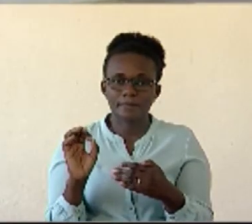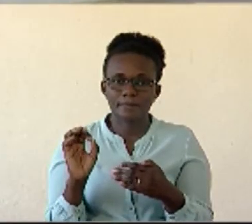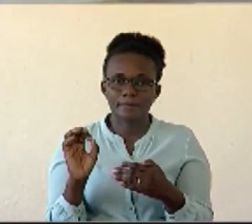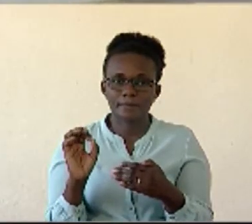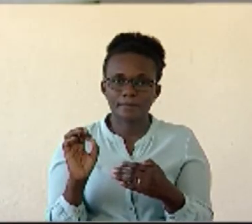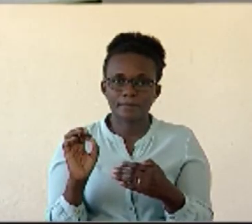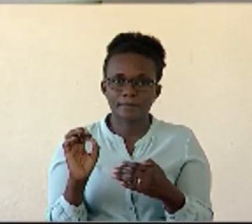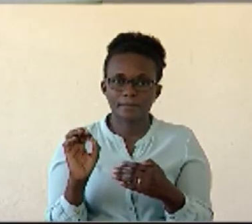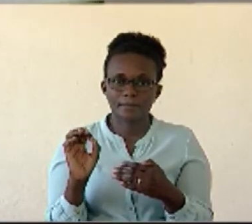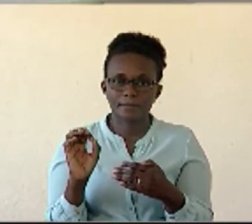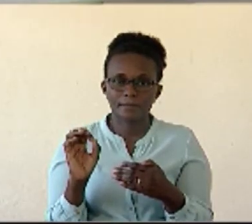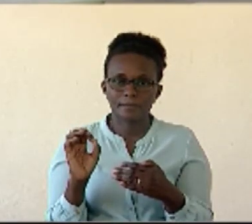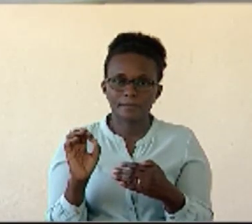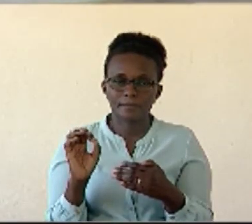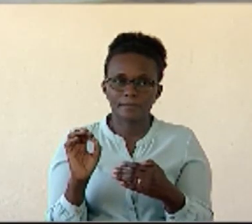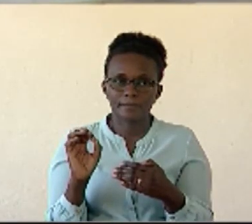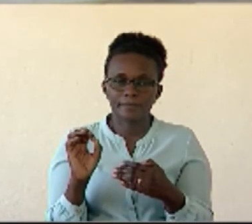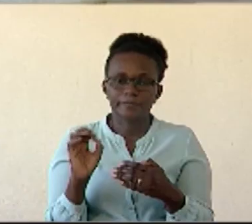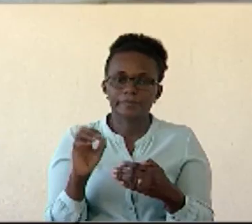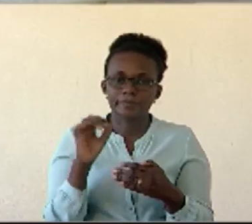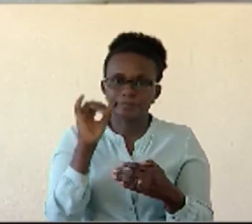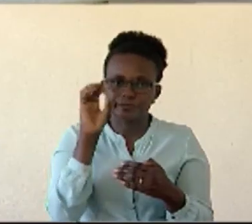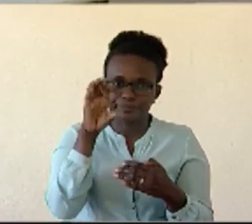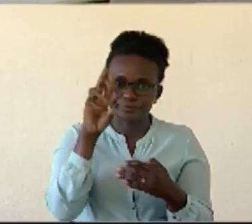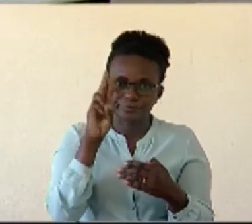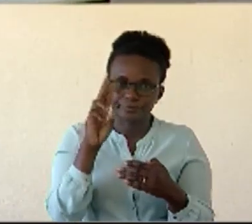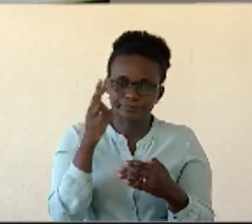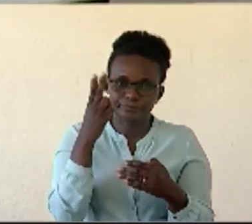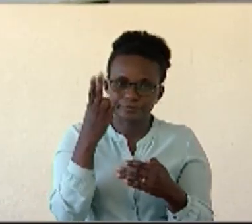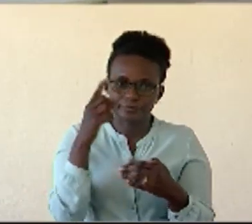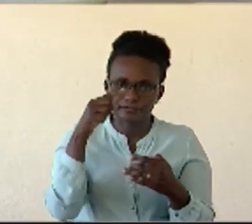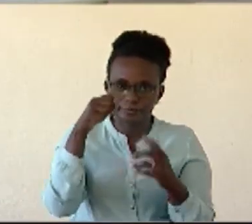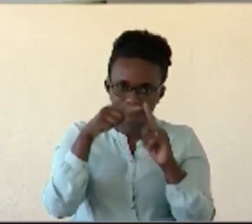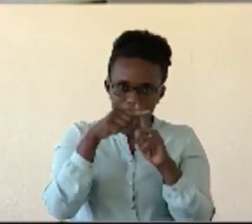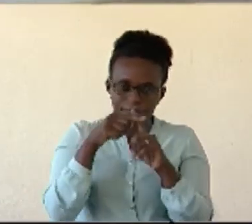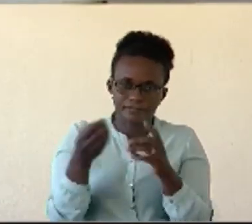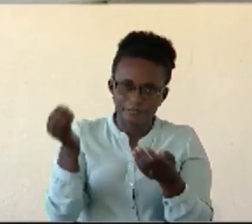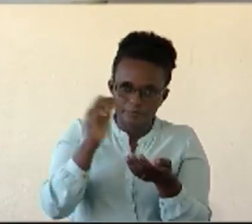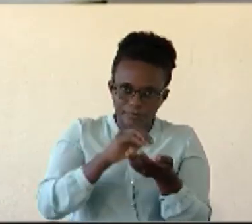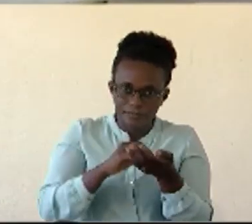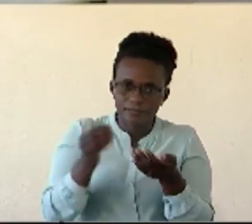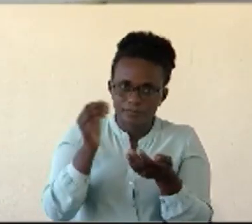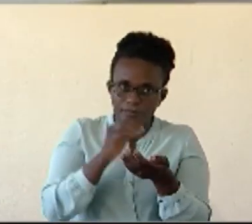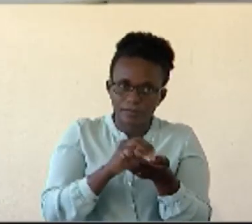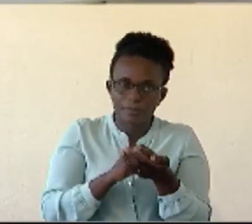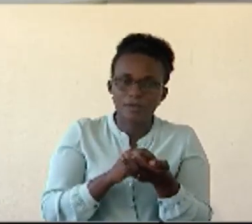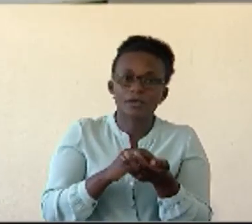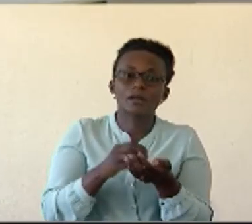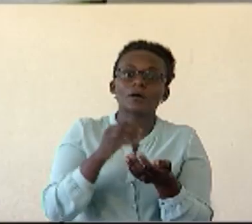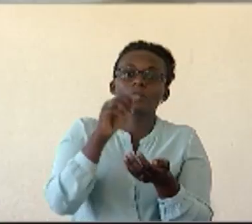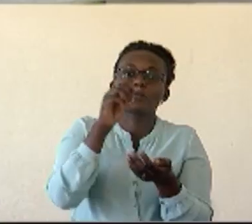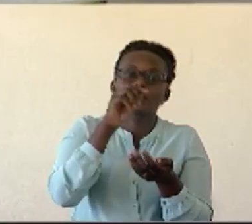then form the ions, increase the ions in the solution, and those ions are supposed to be depositing on the zinc